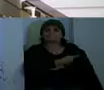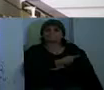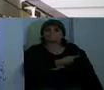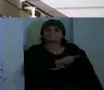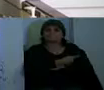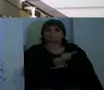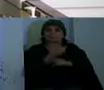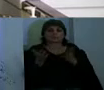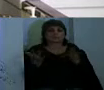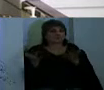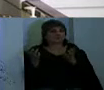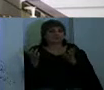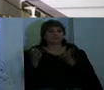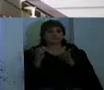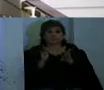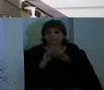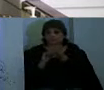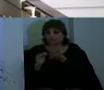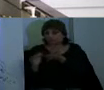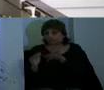he begged our